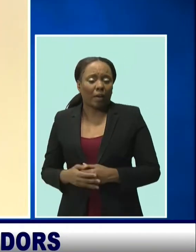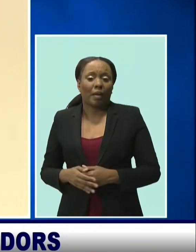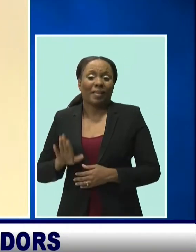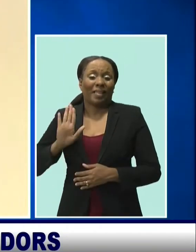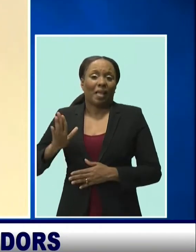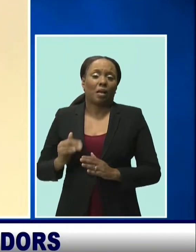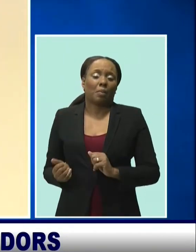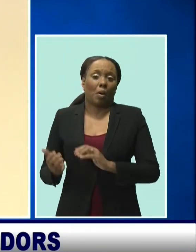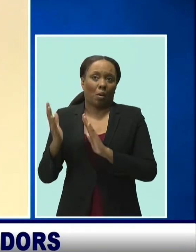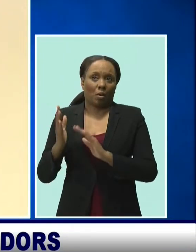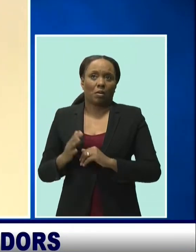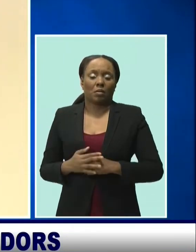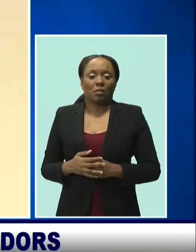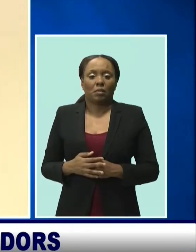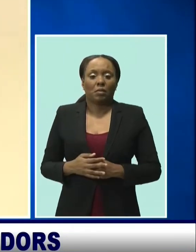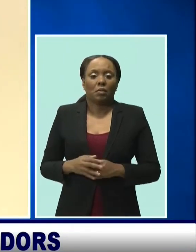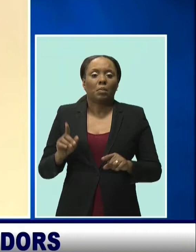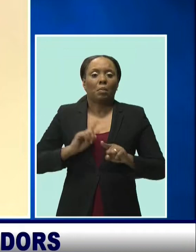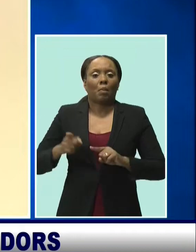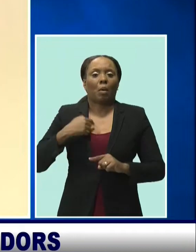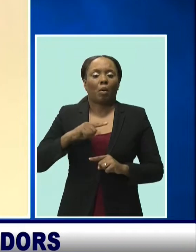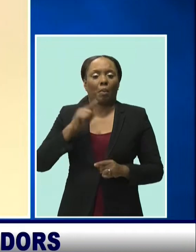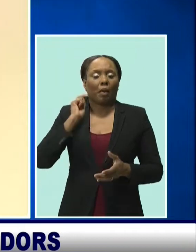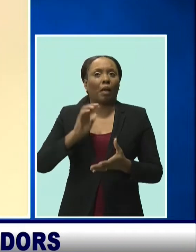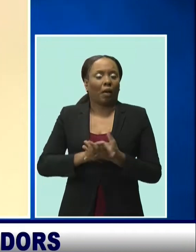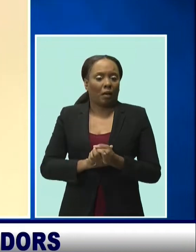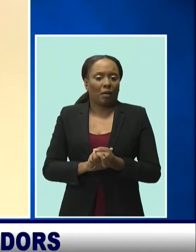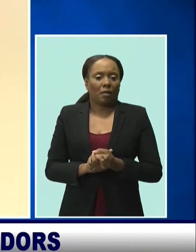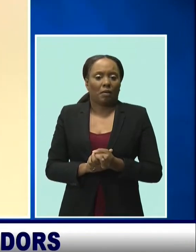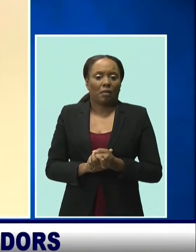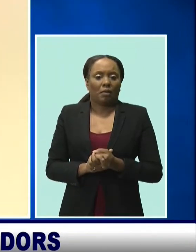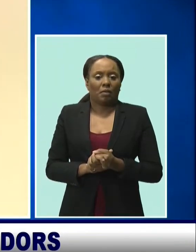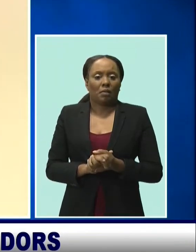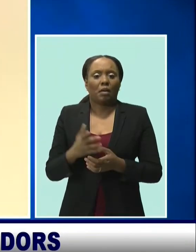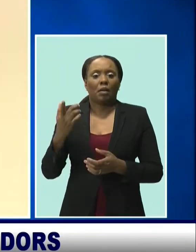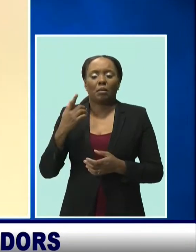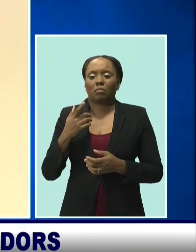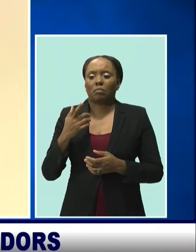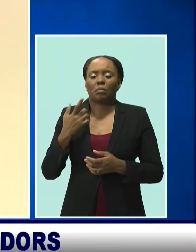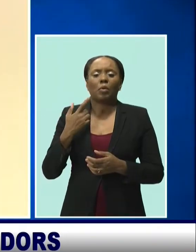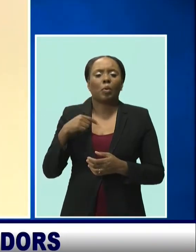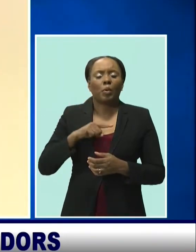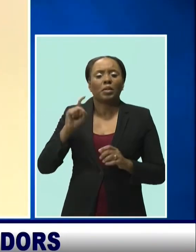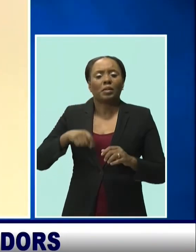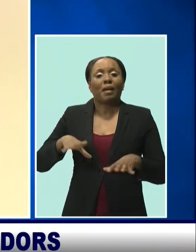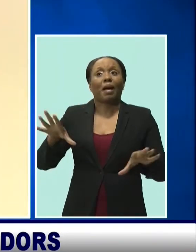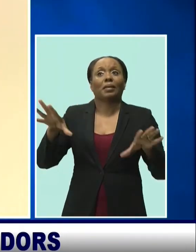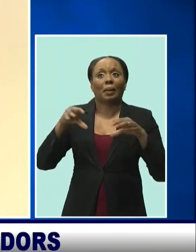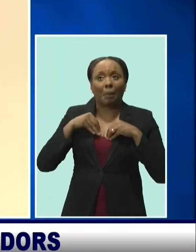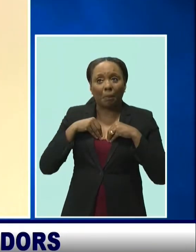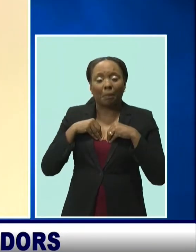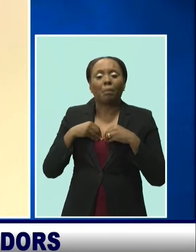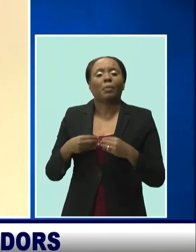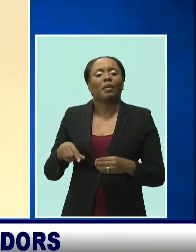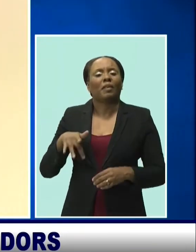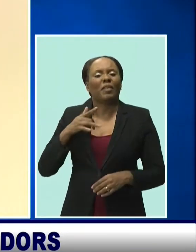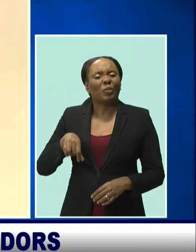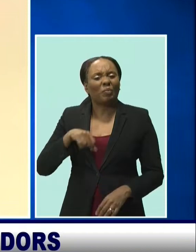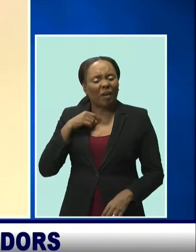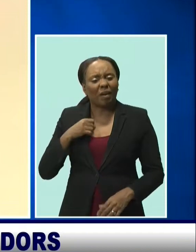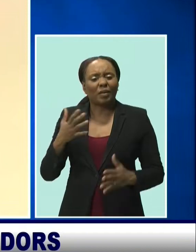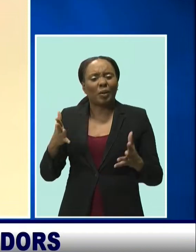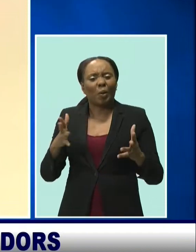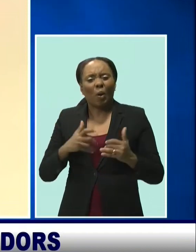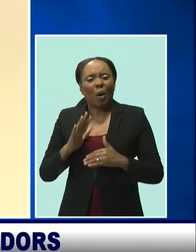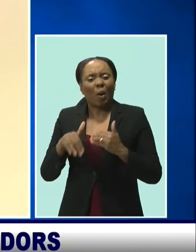We believe that what you're doing, that we all accept what you're doing with a sense of pride, and we want you to feel equally